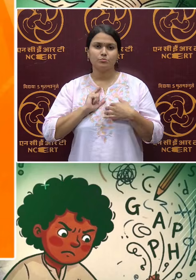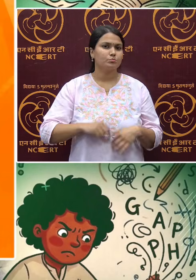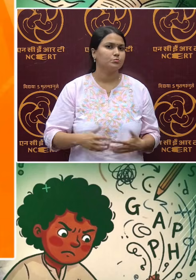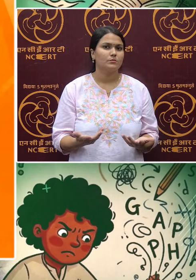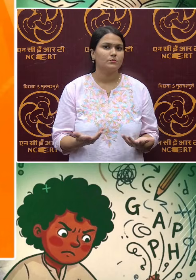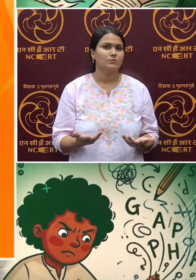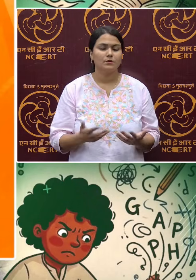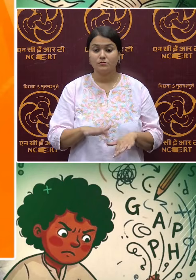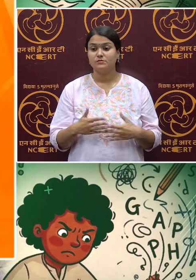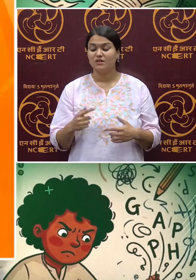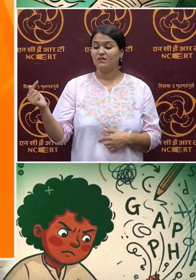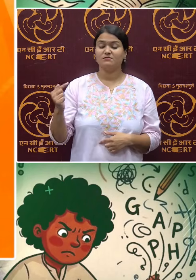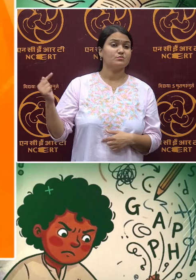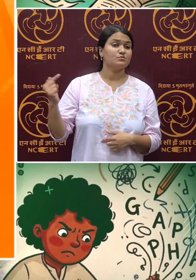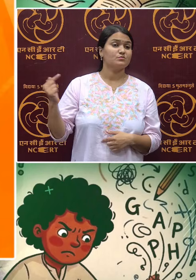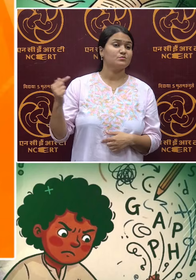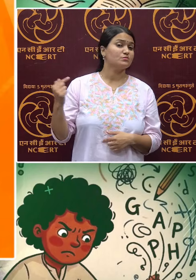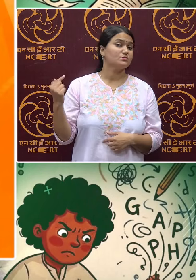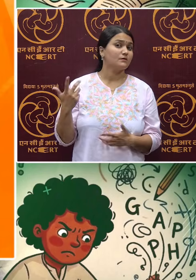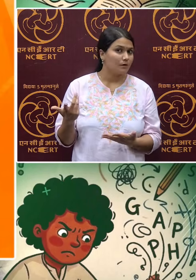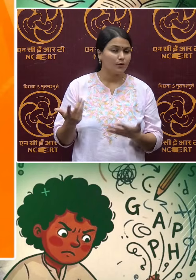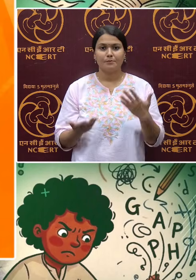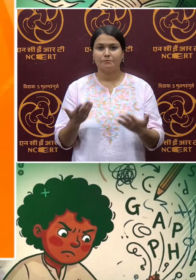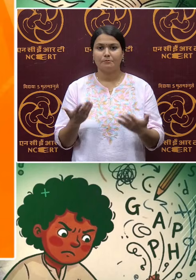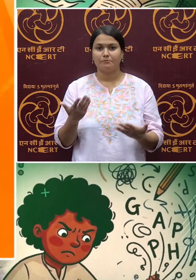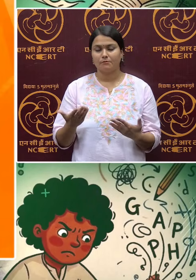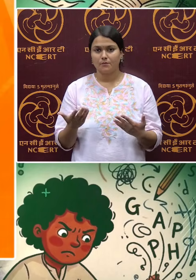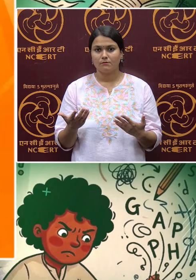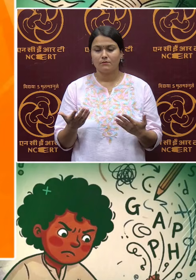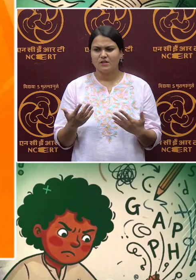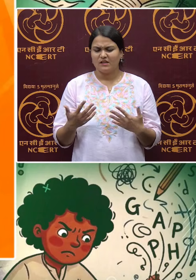then I can become a bully or I can become very